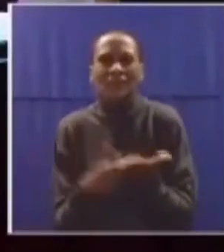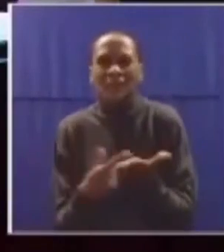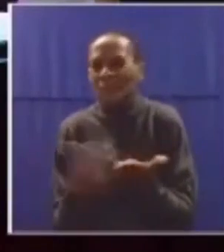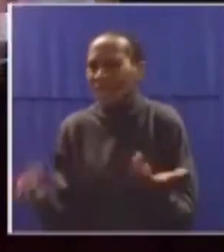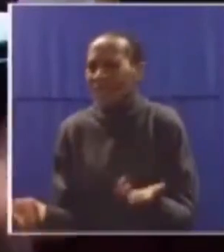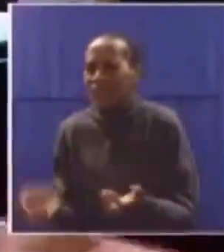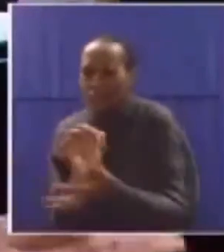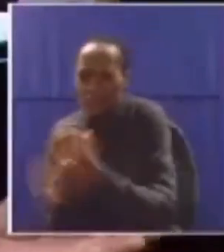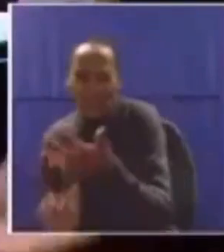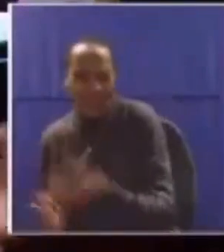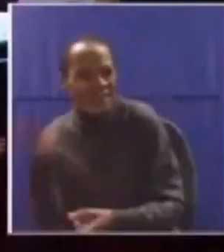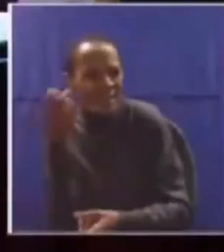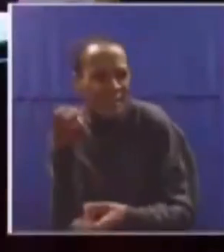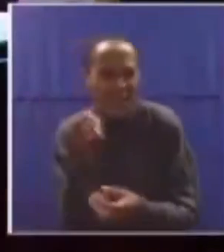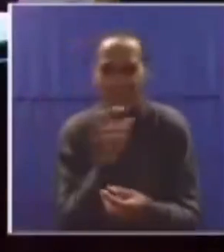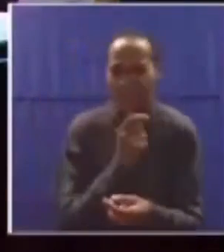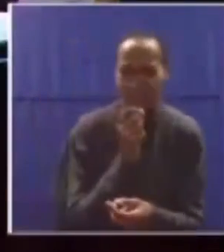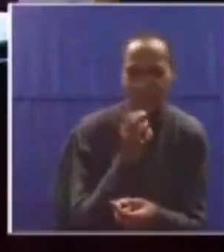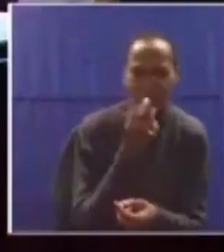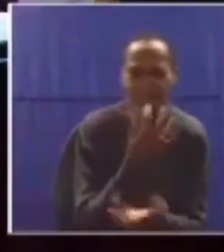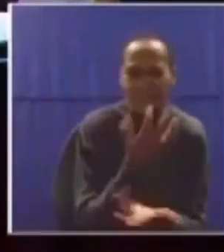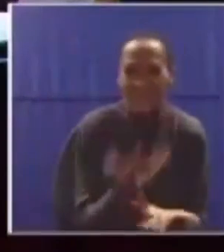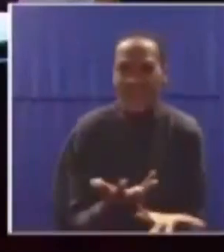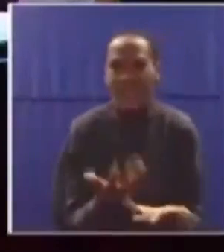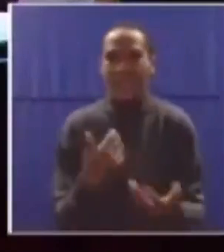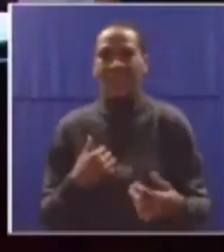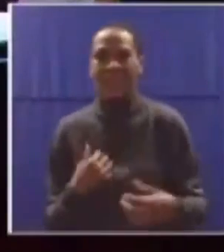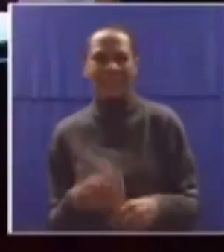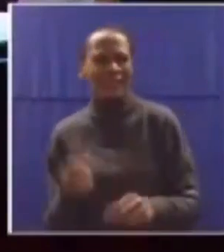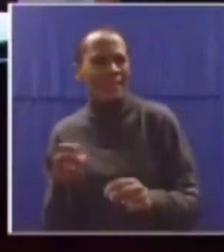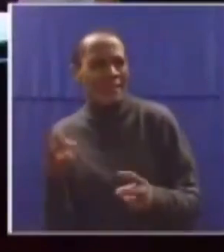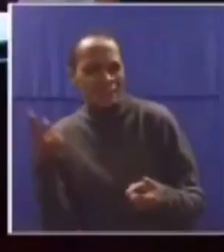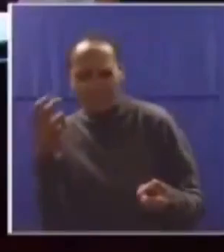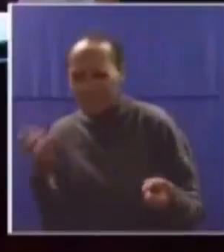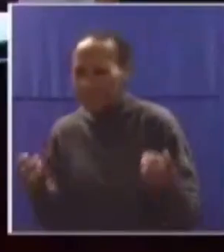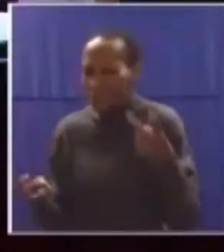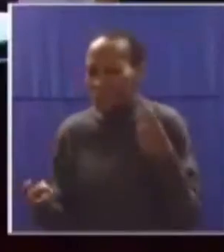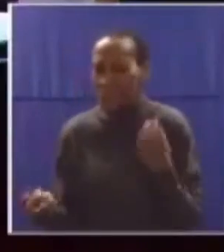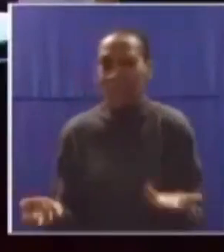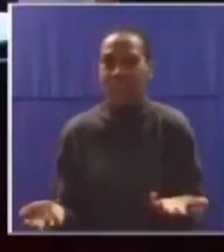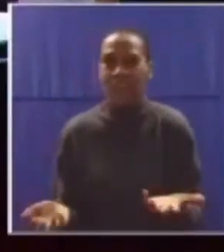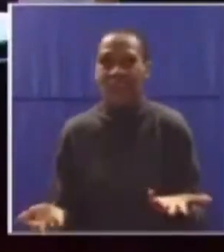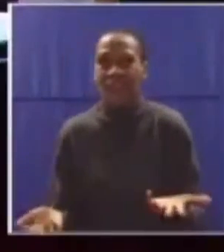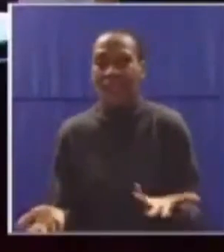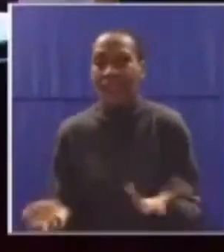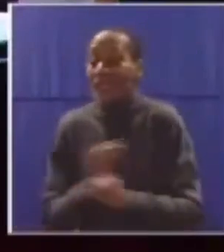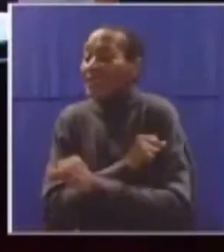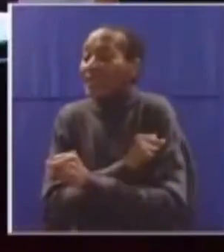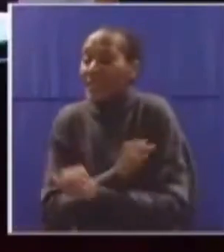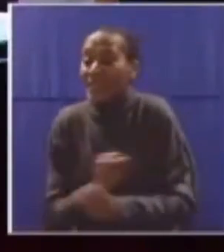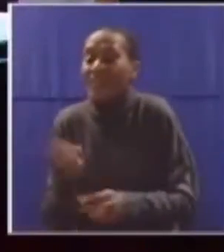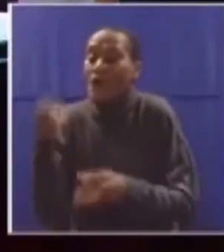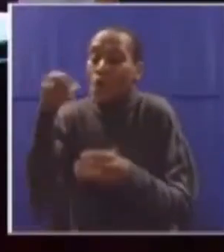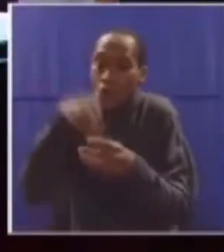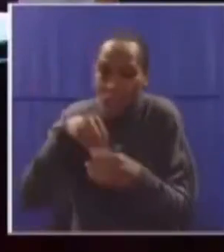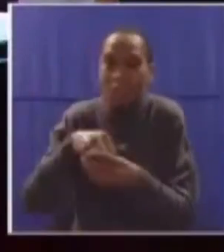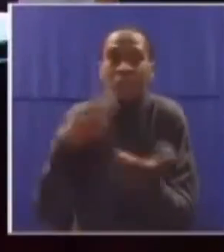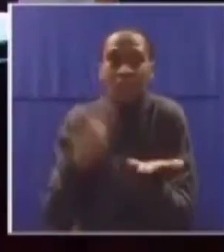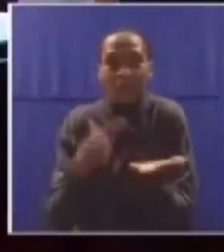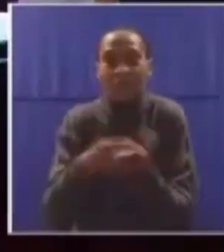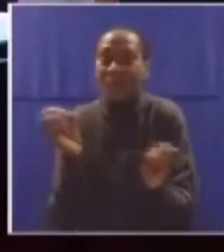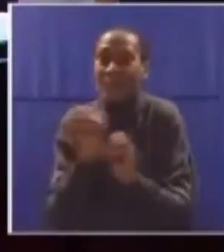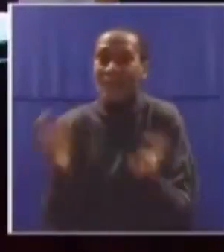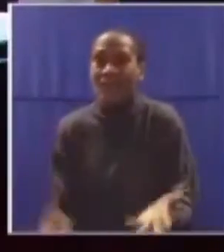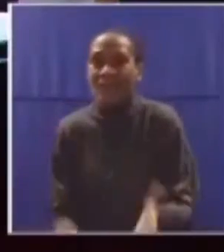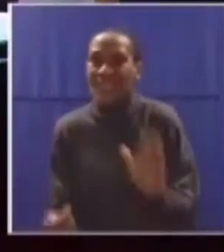rumors, hearsay, unwilling to listen to things that are being said, not contributing meaningfully to debates on